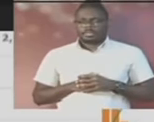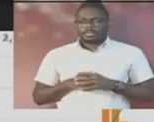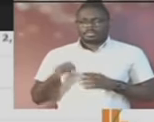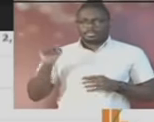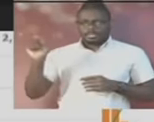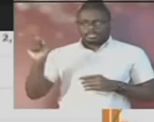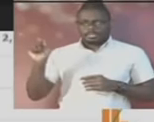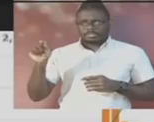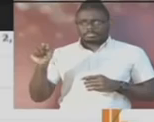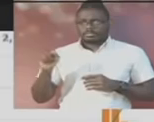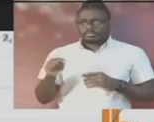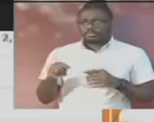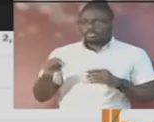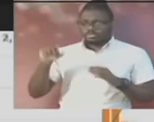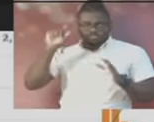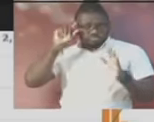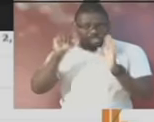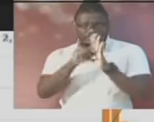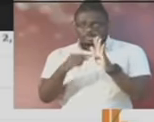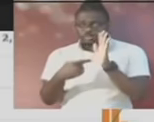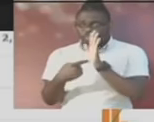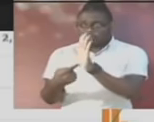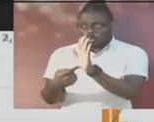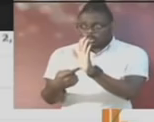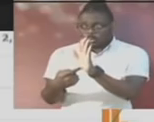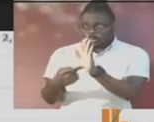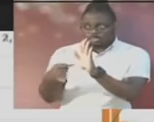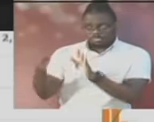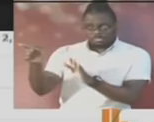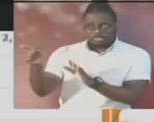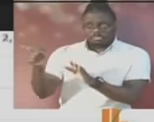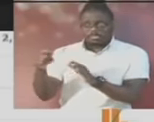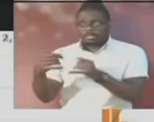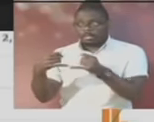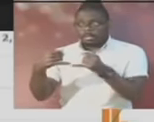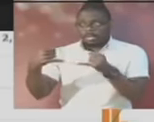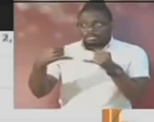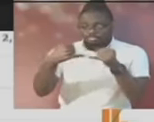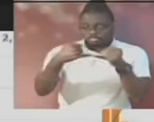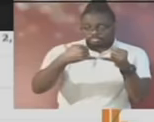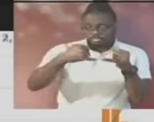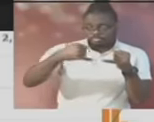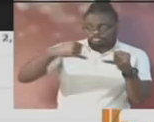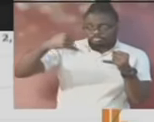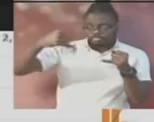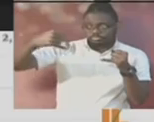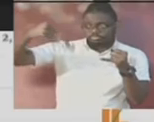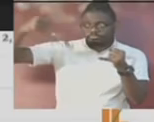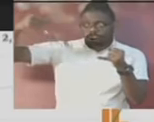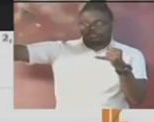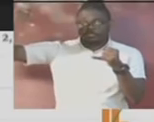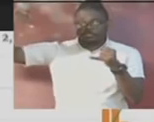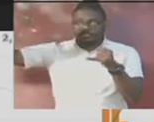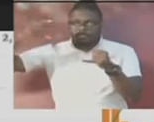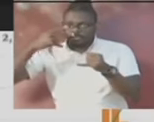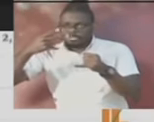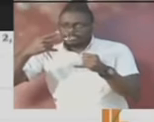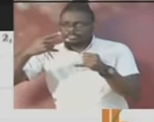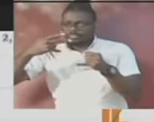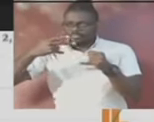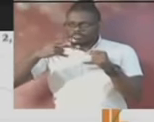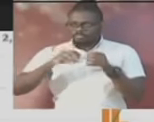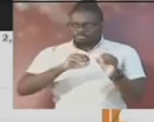had 2 y-axes. One, I think we're going to need to move the sign language square over to the left. One that actually was on the